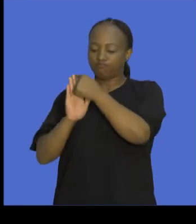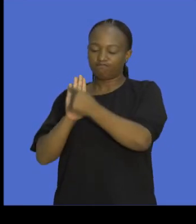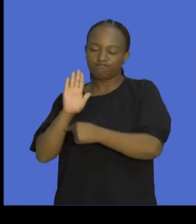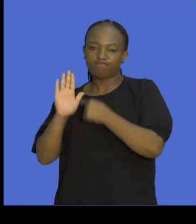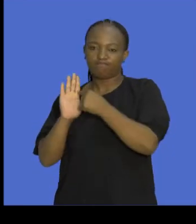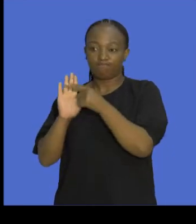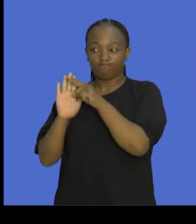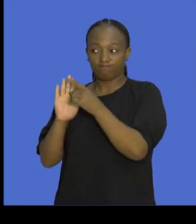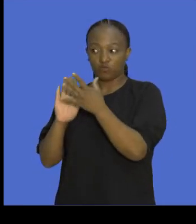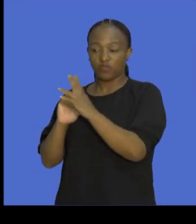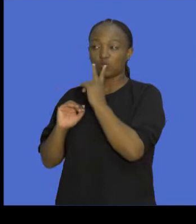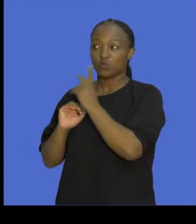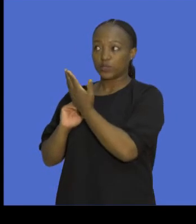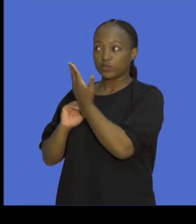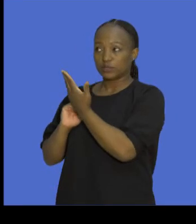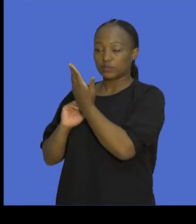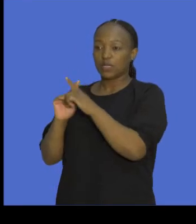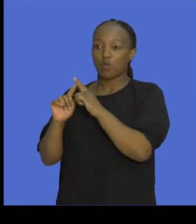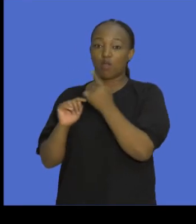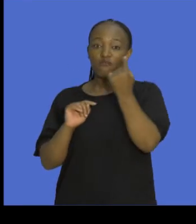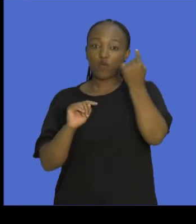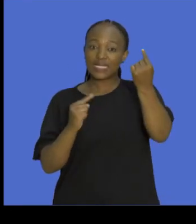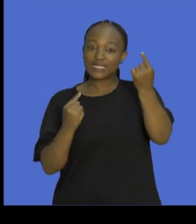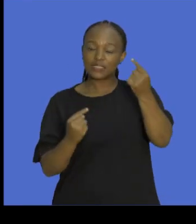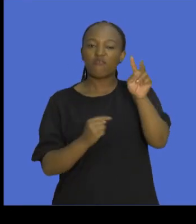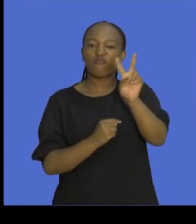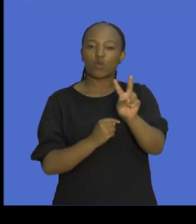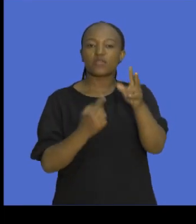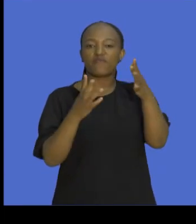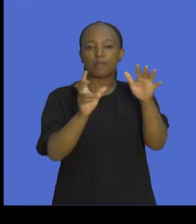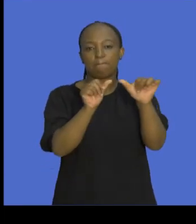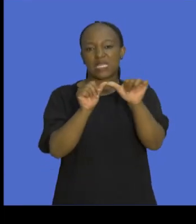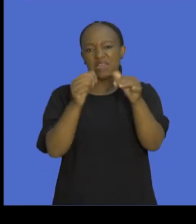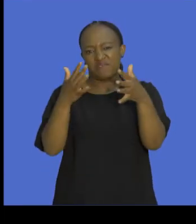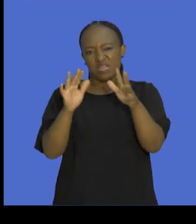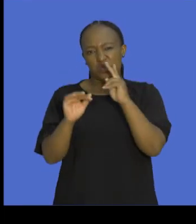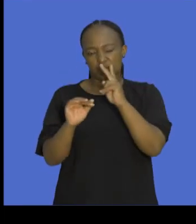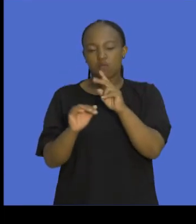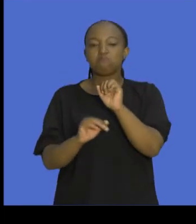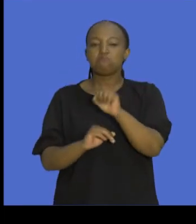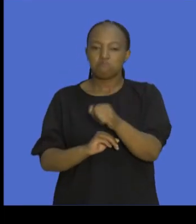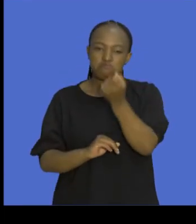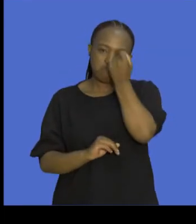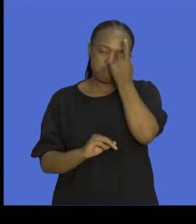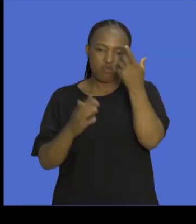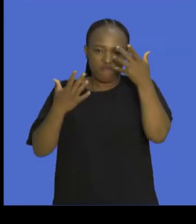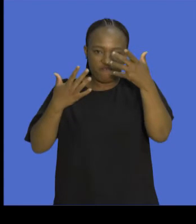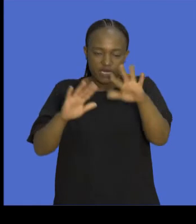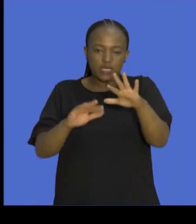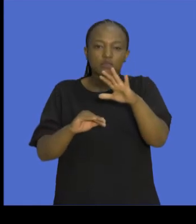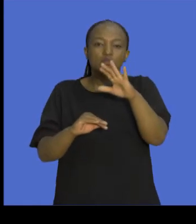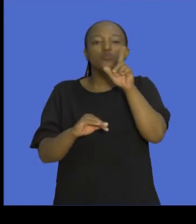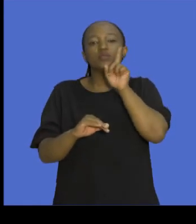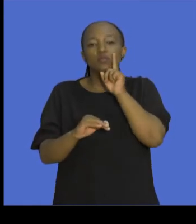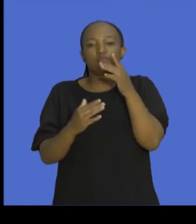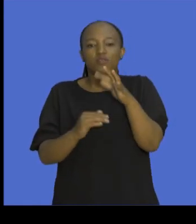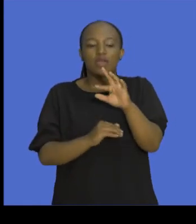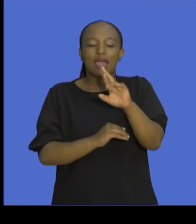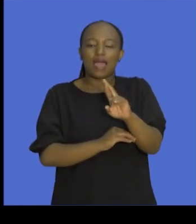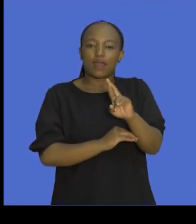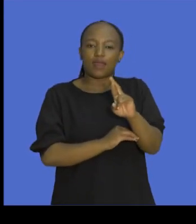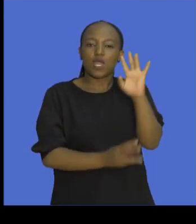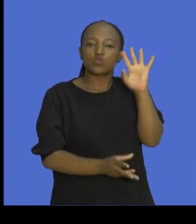We've managed to measure our voltage across each one of those. So it makes a lot of sense, okay? So we've verified this is our